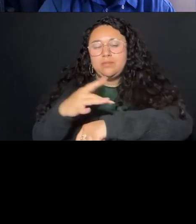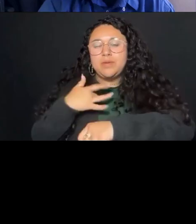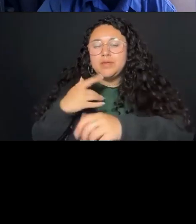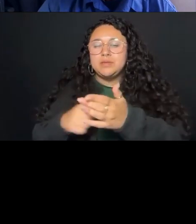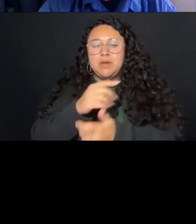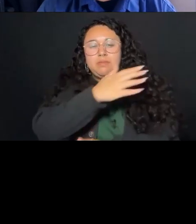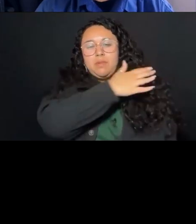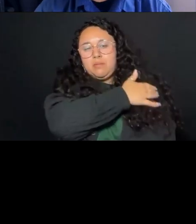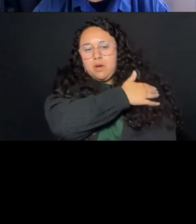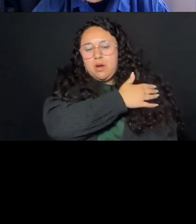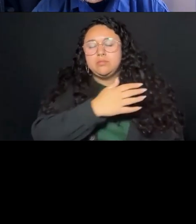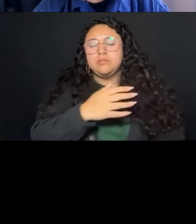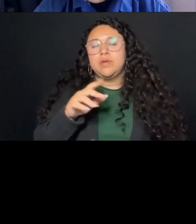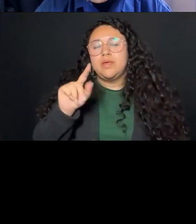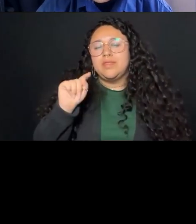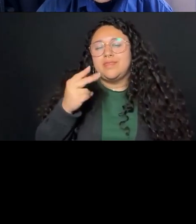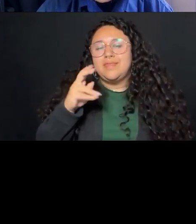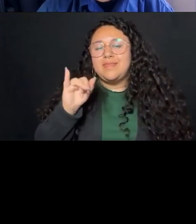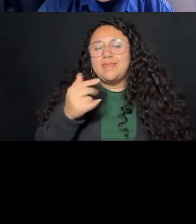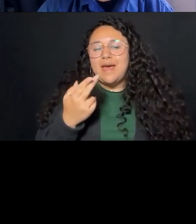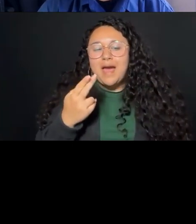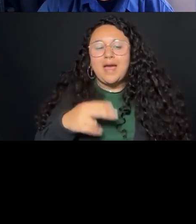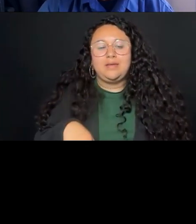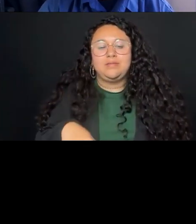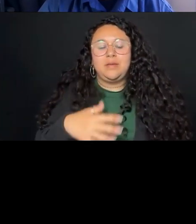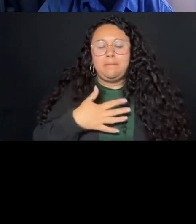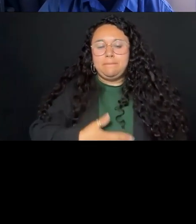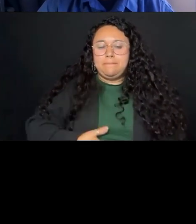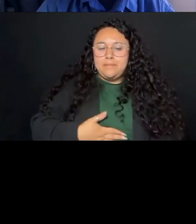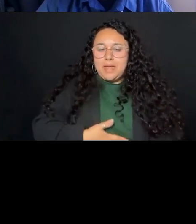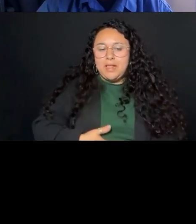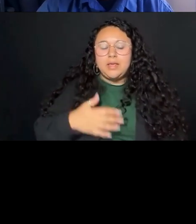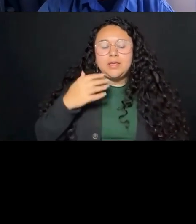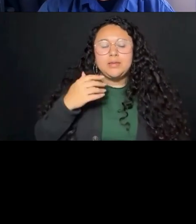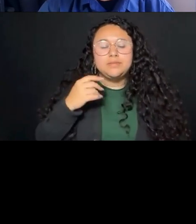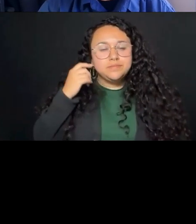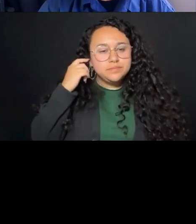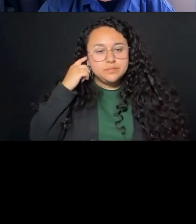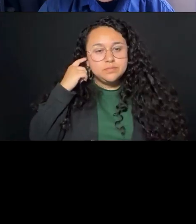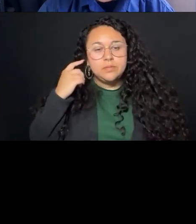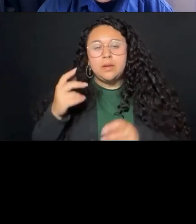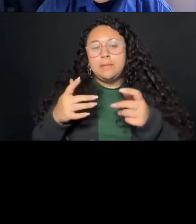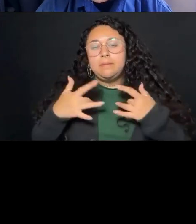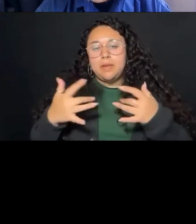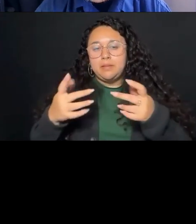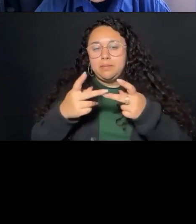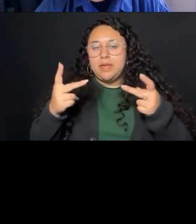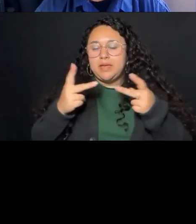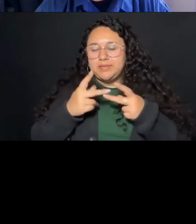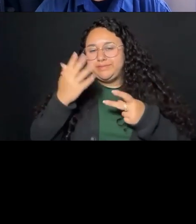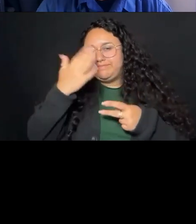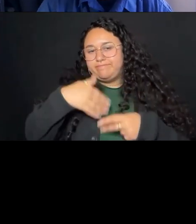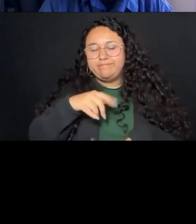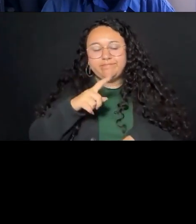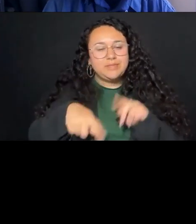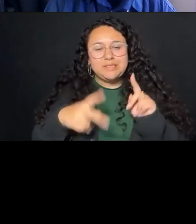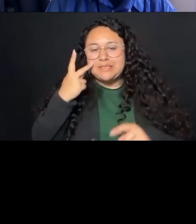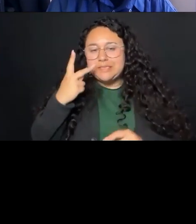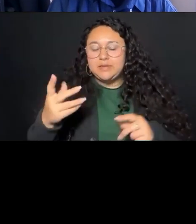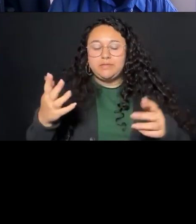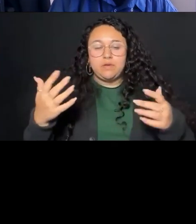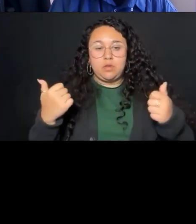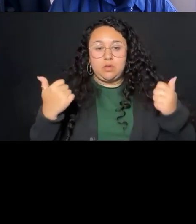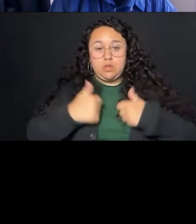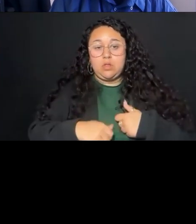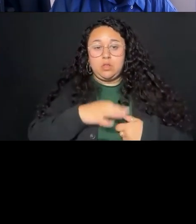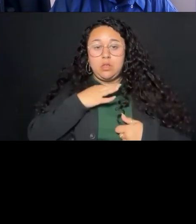belly. Oftentimes, it's in places that are unseen. So if you have clothes on, those things are not seen.